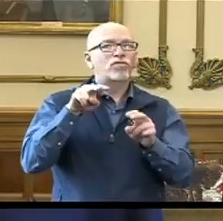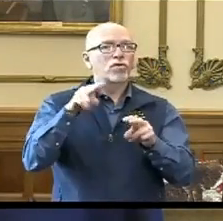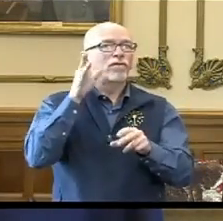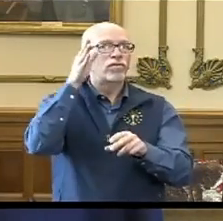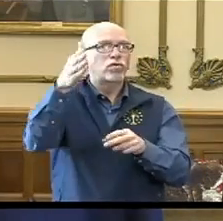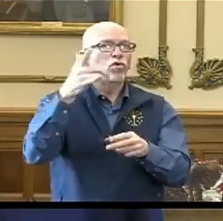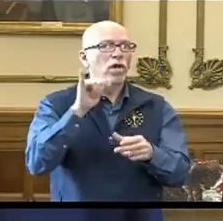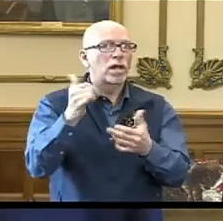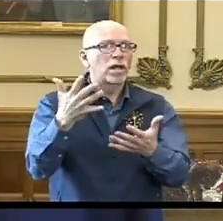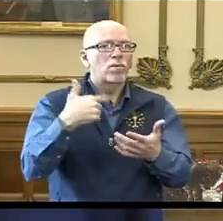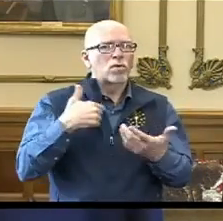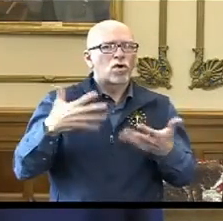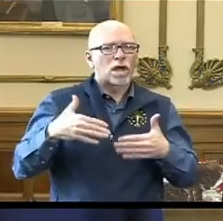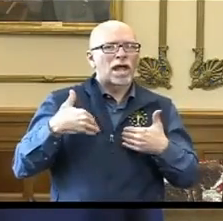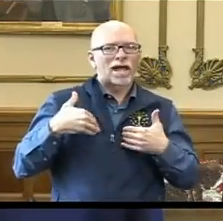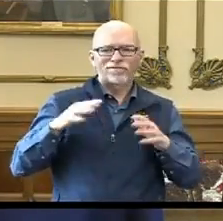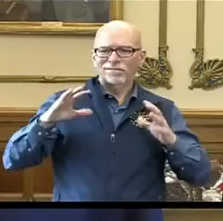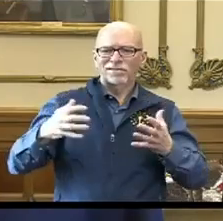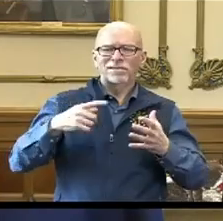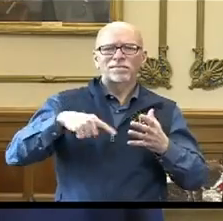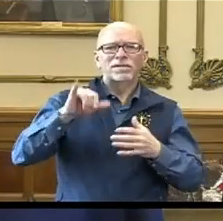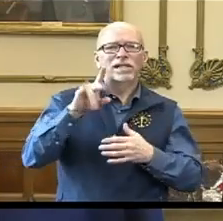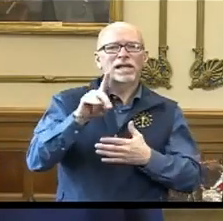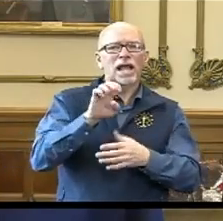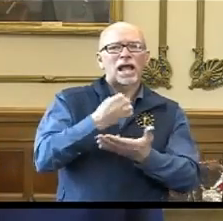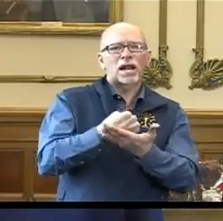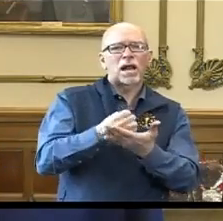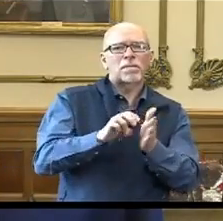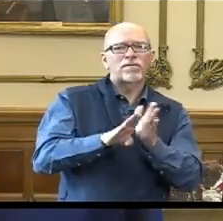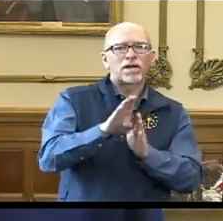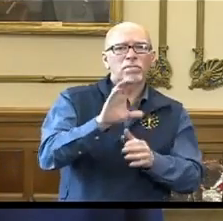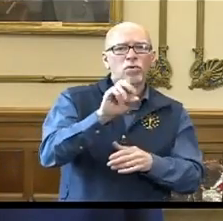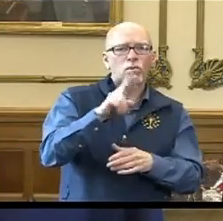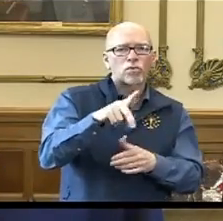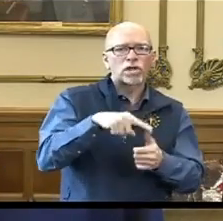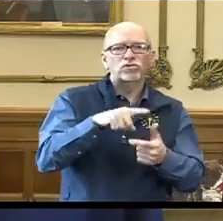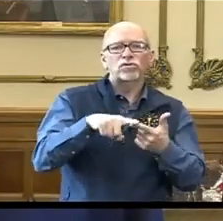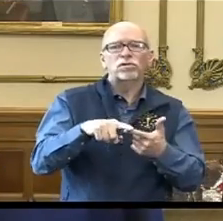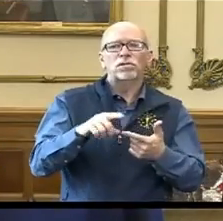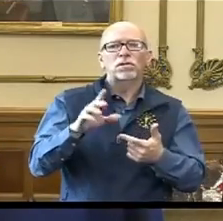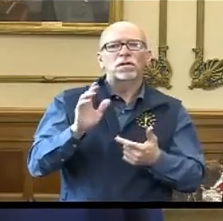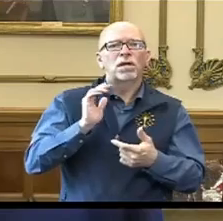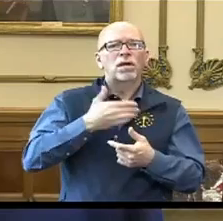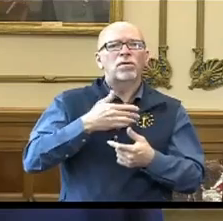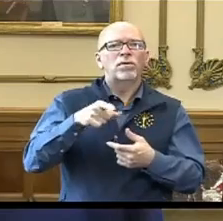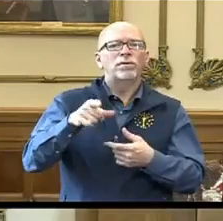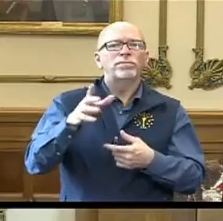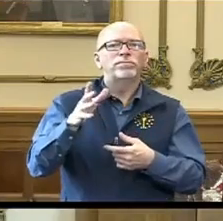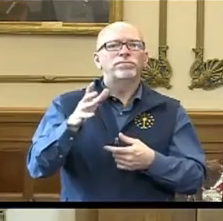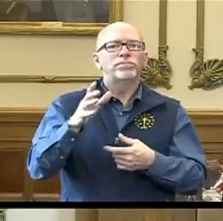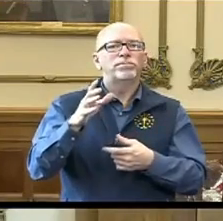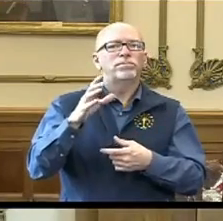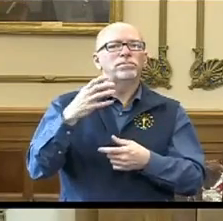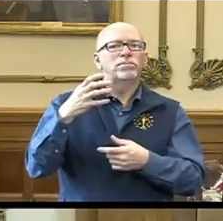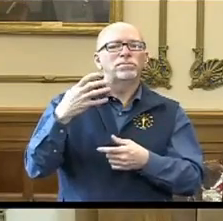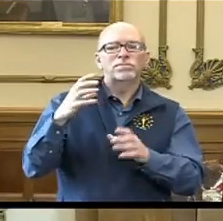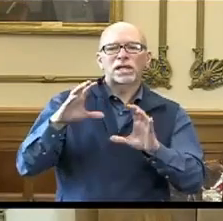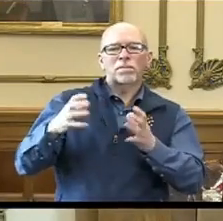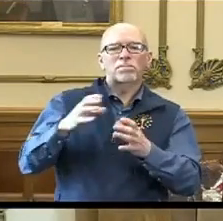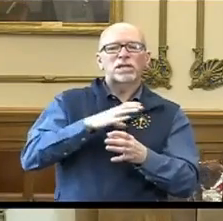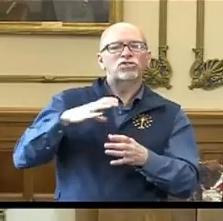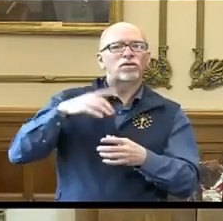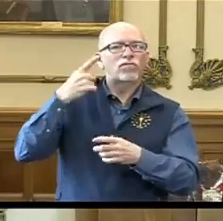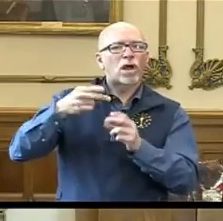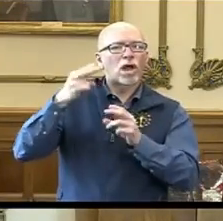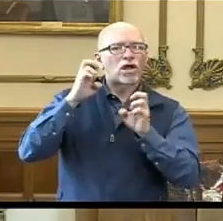looks like already. We've got a whole team, the Indiana Economic Development Corporation and our Commission of Higher Education